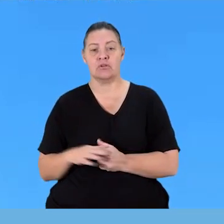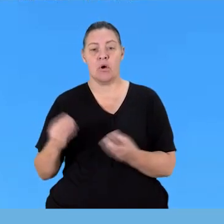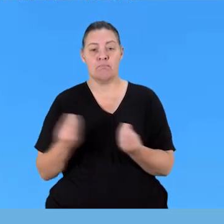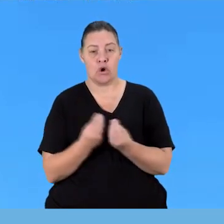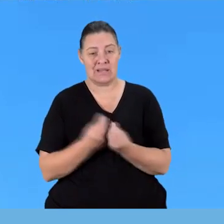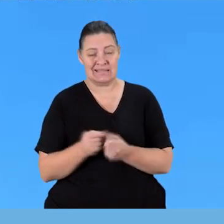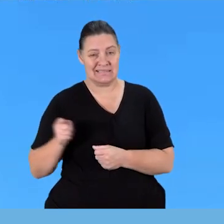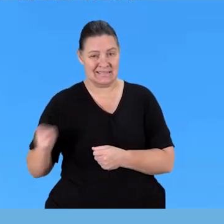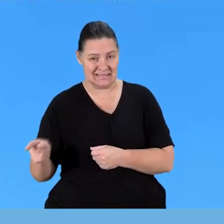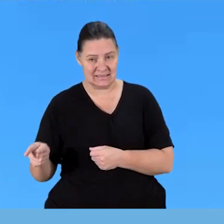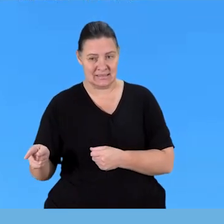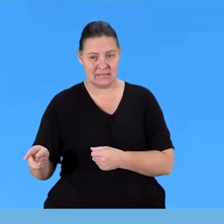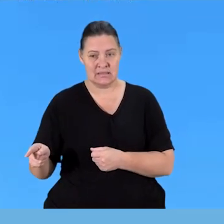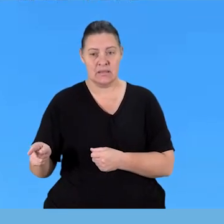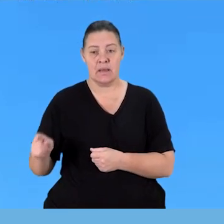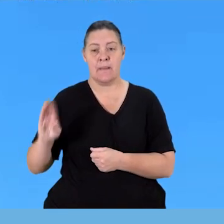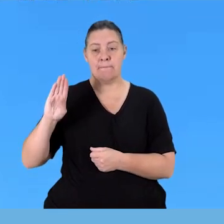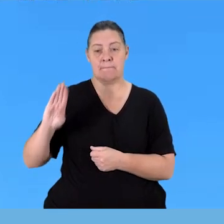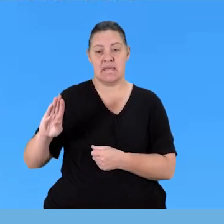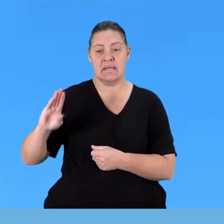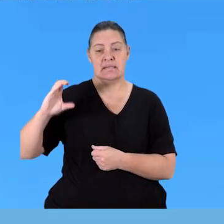for this reaction would be